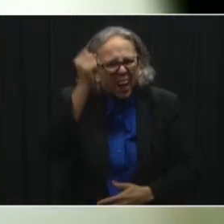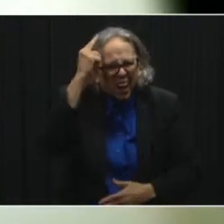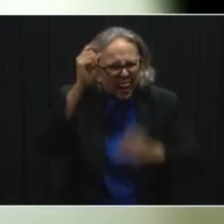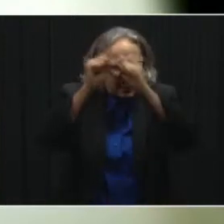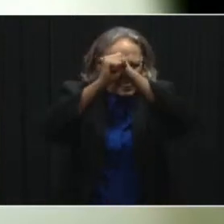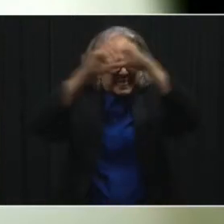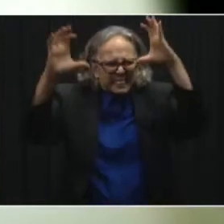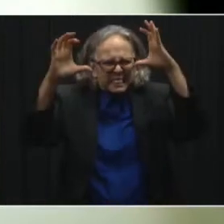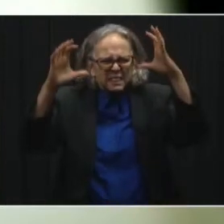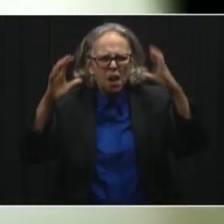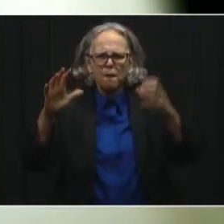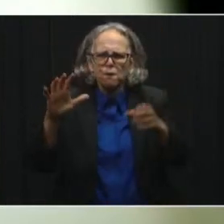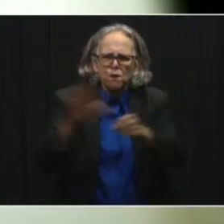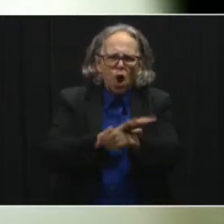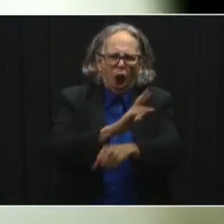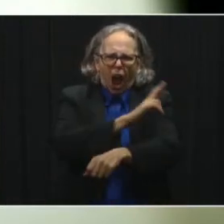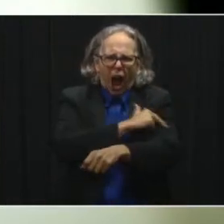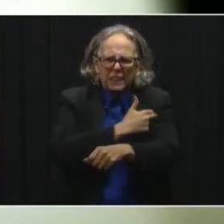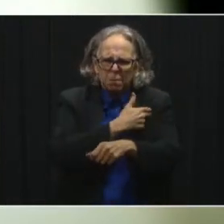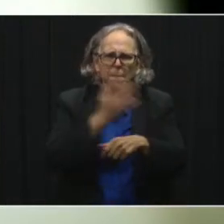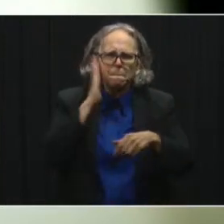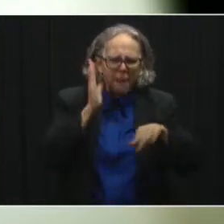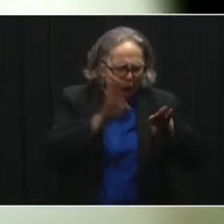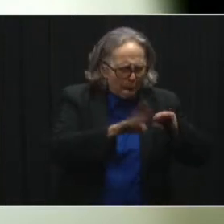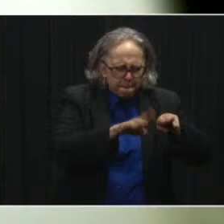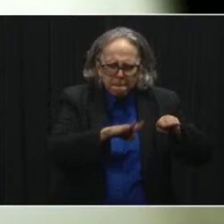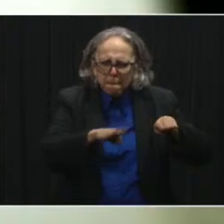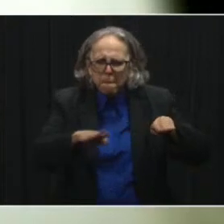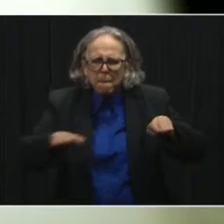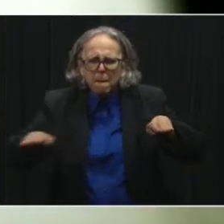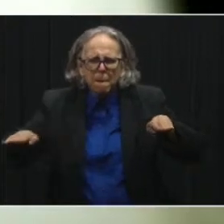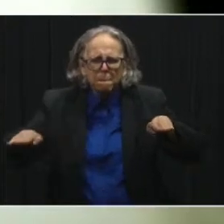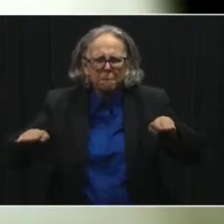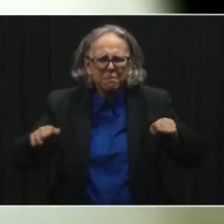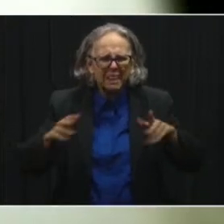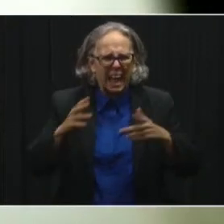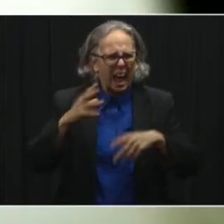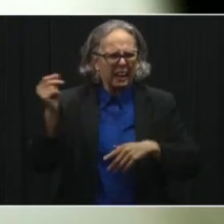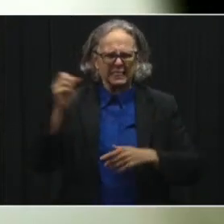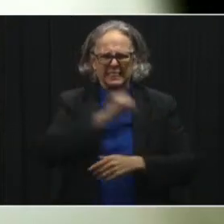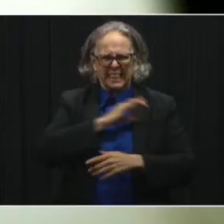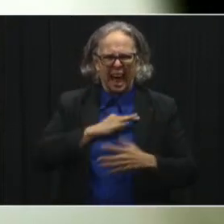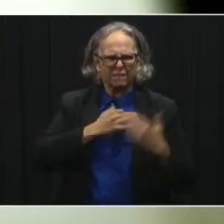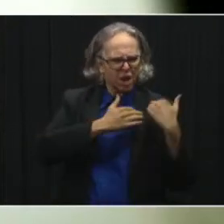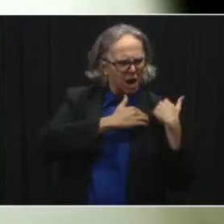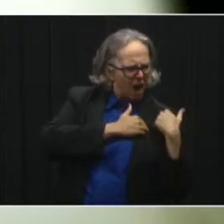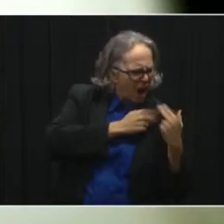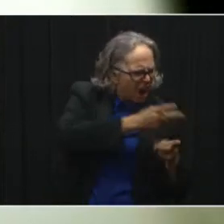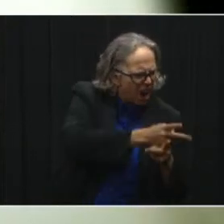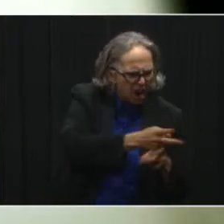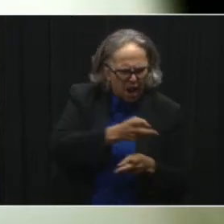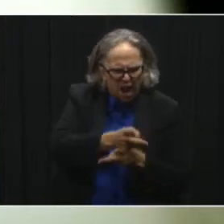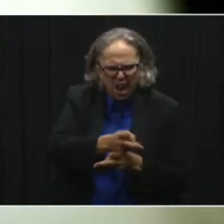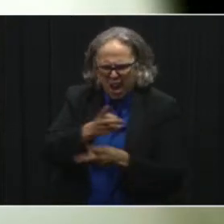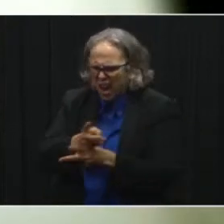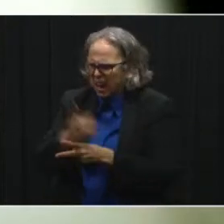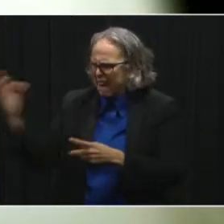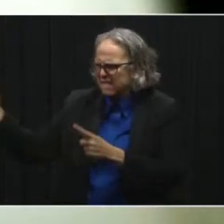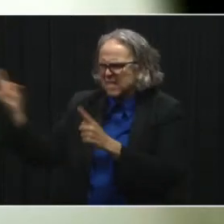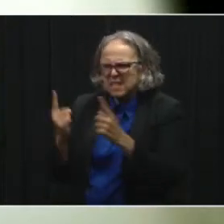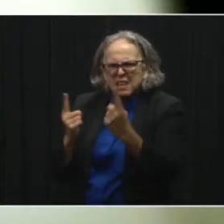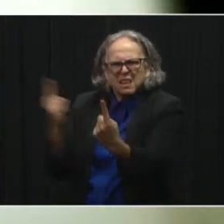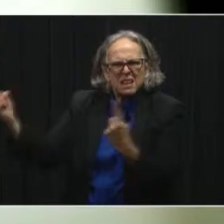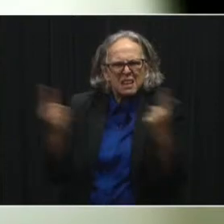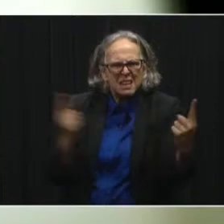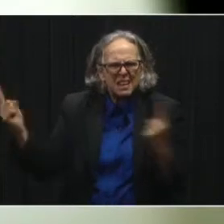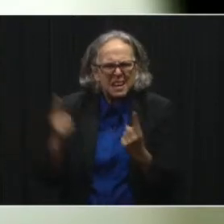of multiple of these patients each day and the burden that places on our teams. These are the patients that I personally take